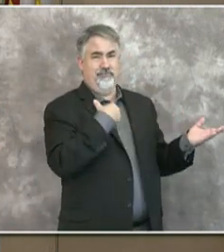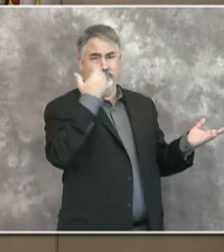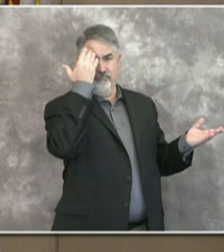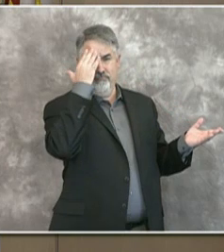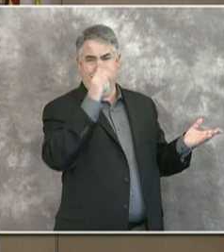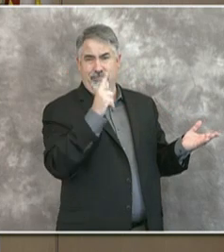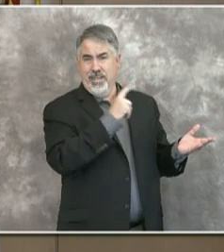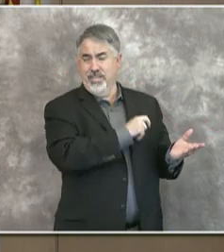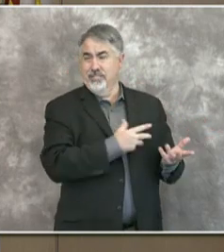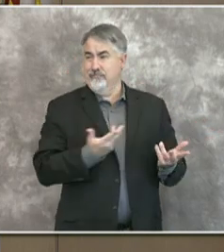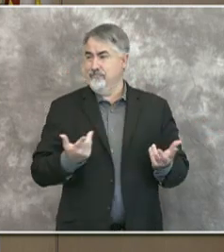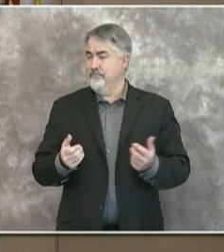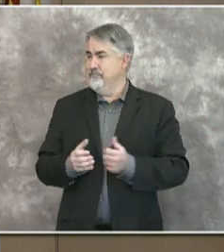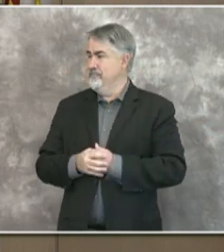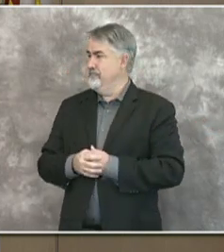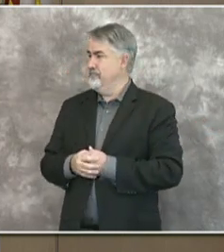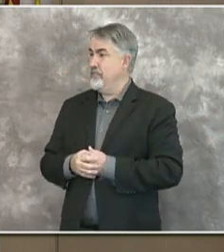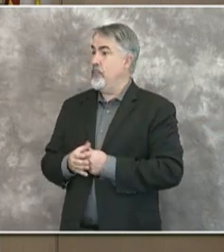you're concerned about.